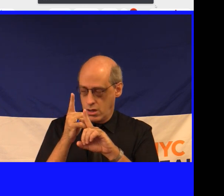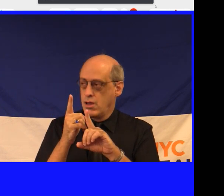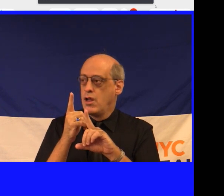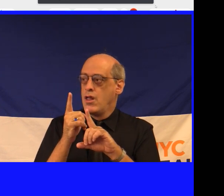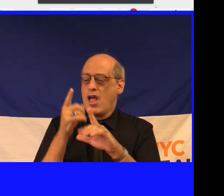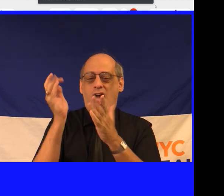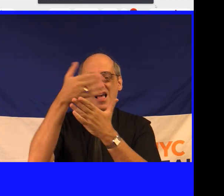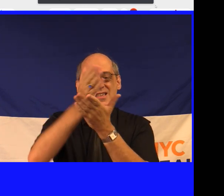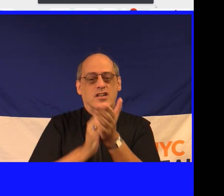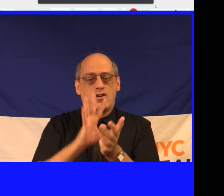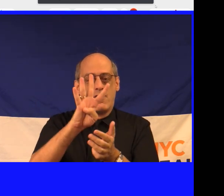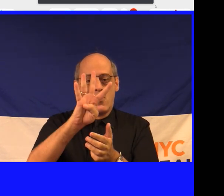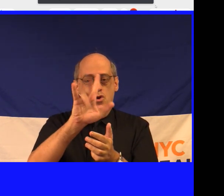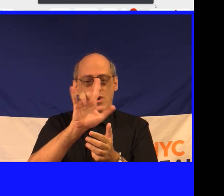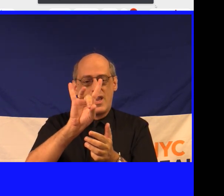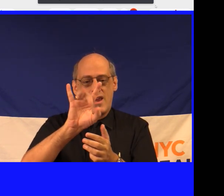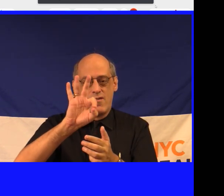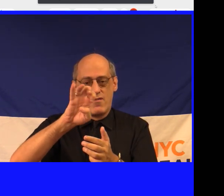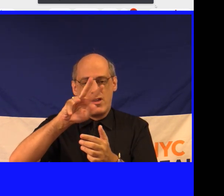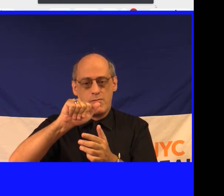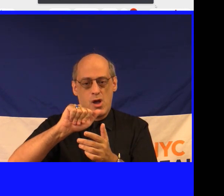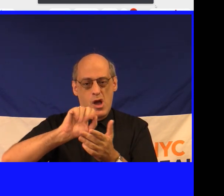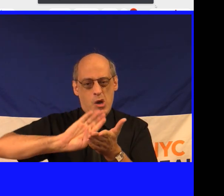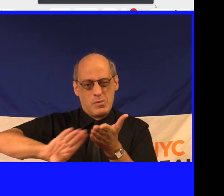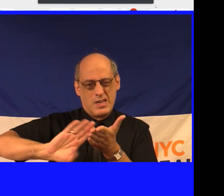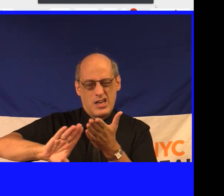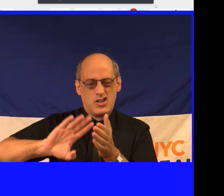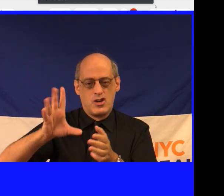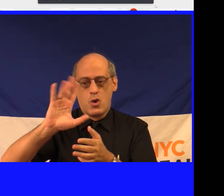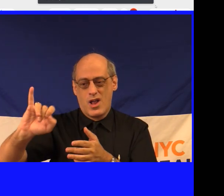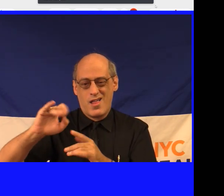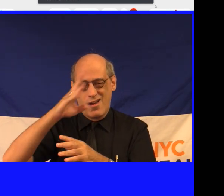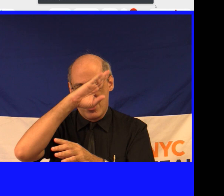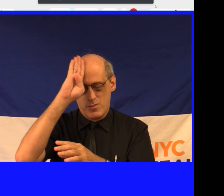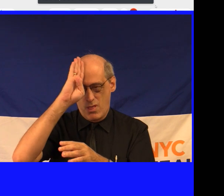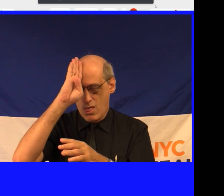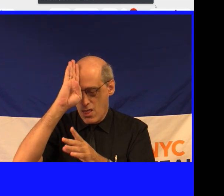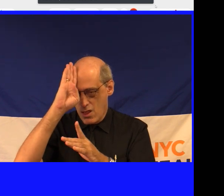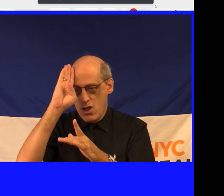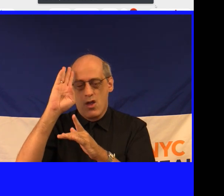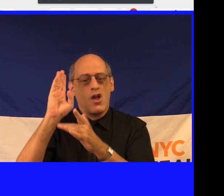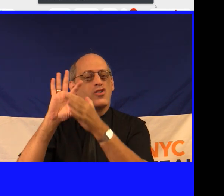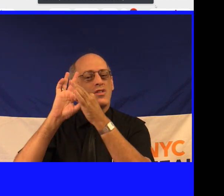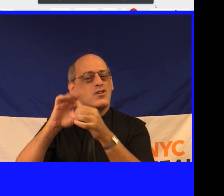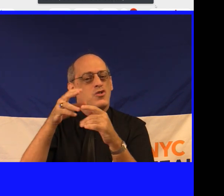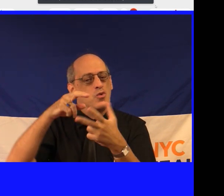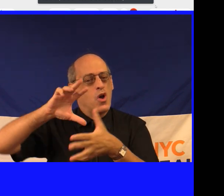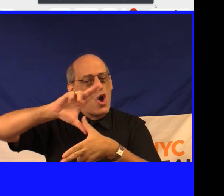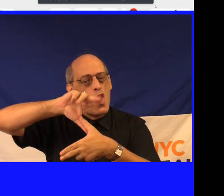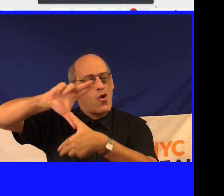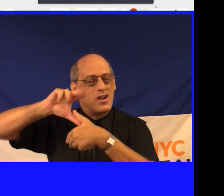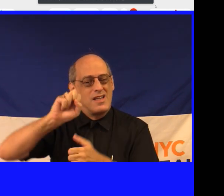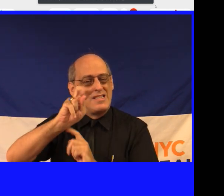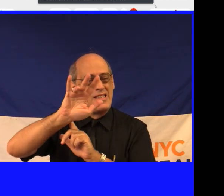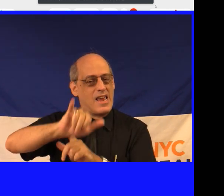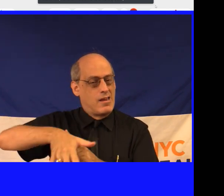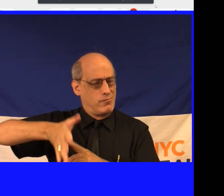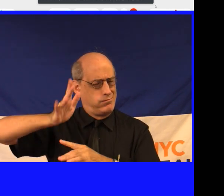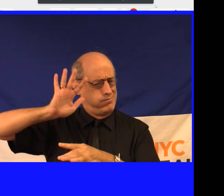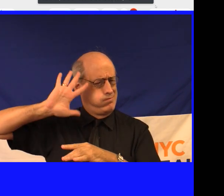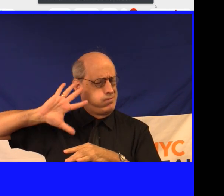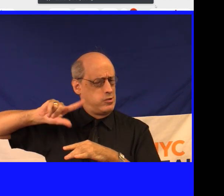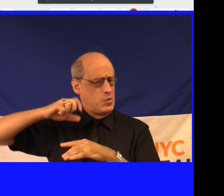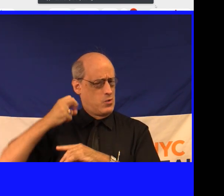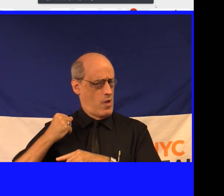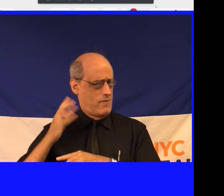Section 428 FEMA mitigation at Coney Island Hospital, which is all related to Hurricane Sandy that happened a couple of years